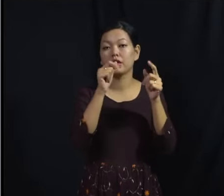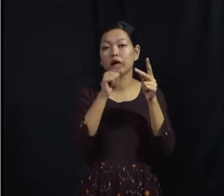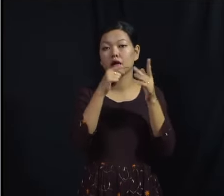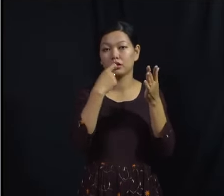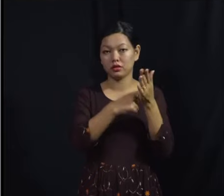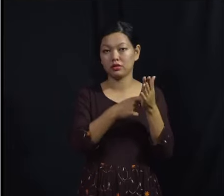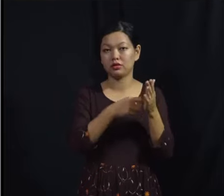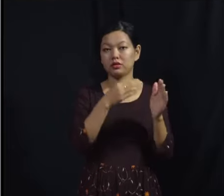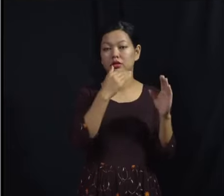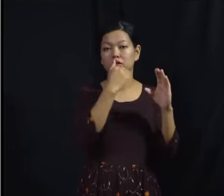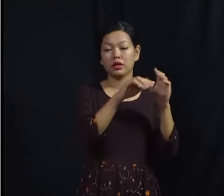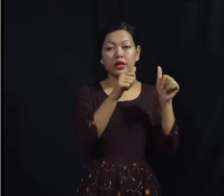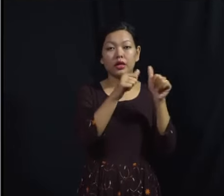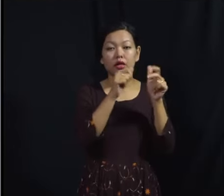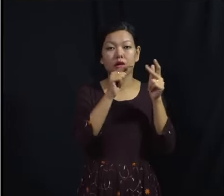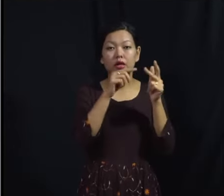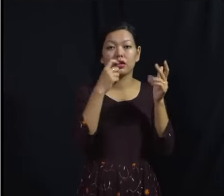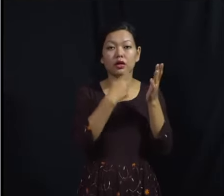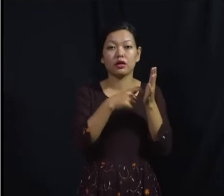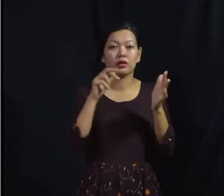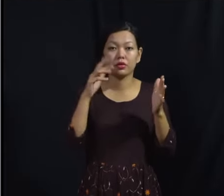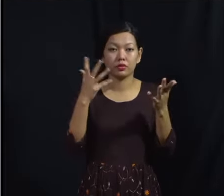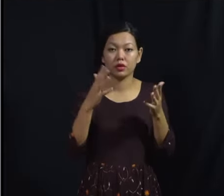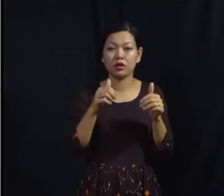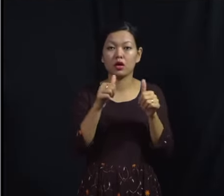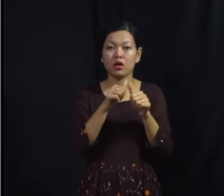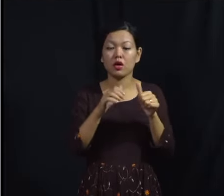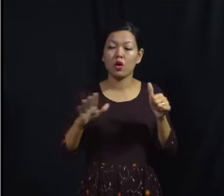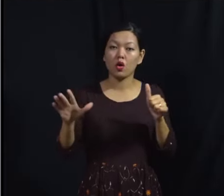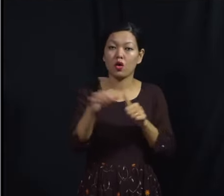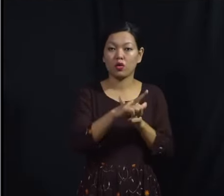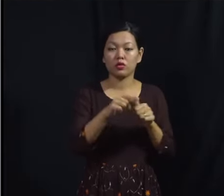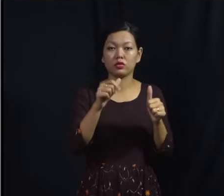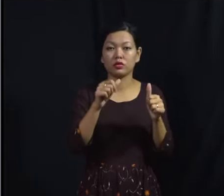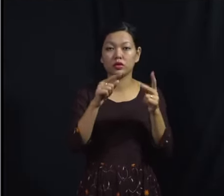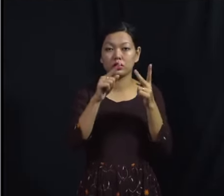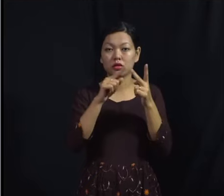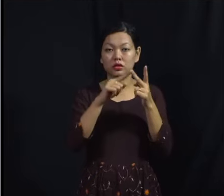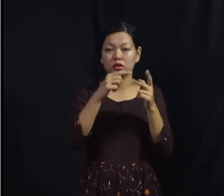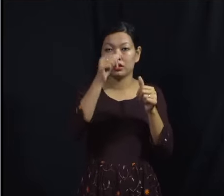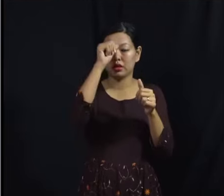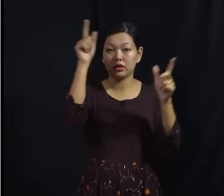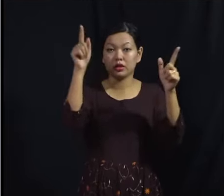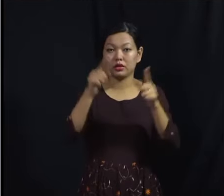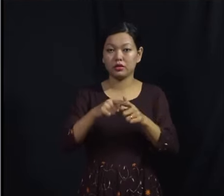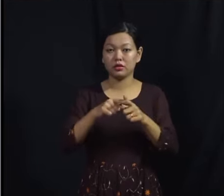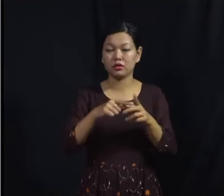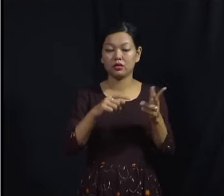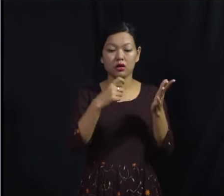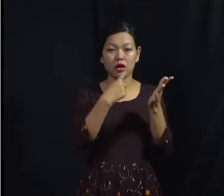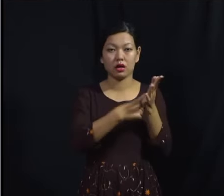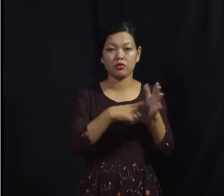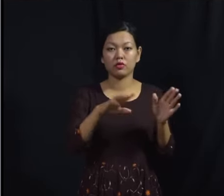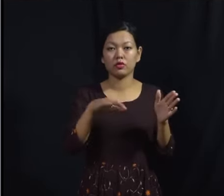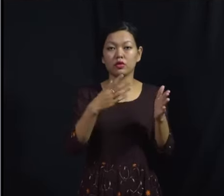or audio works. So we can say that she's very versatile, and not only that, she also taught in a lot of central schools about teaching